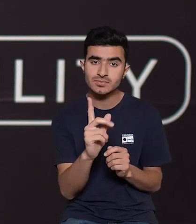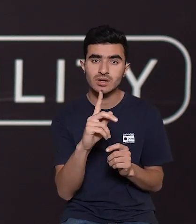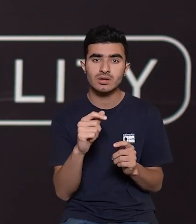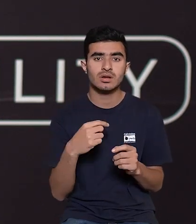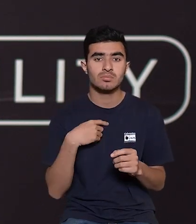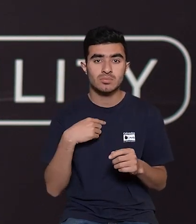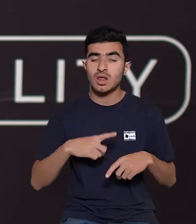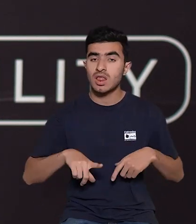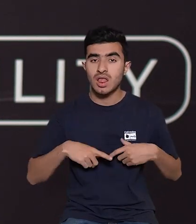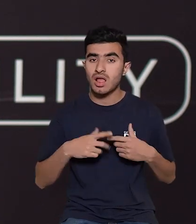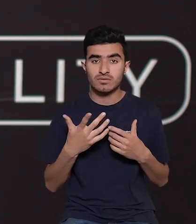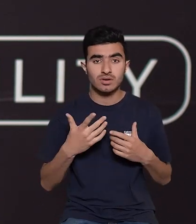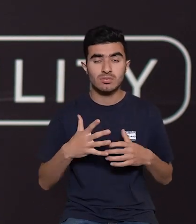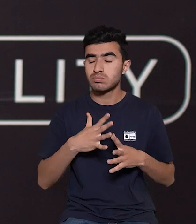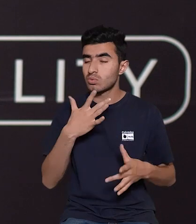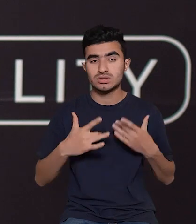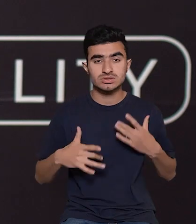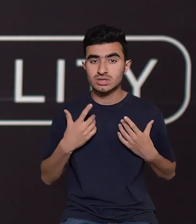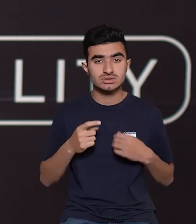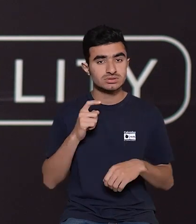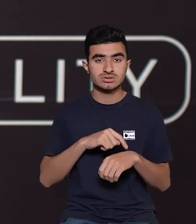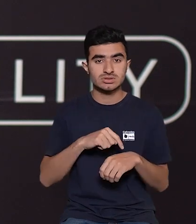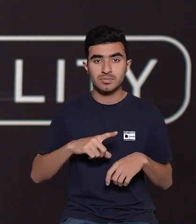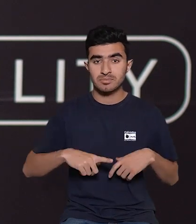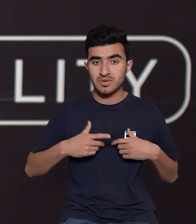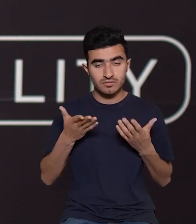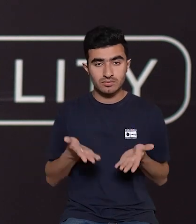talk. In conclusion, I would say